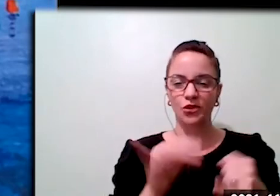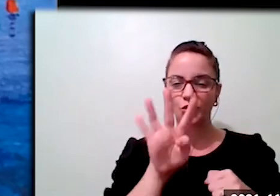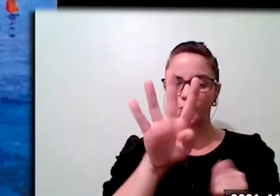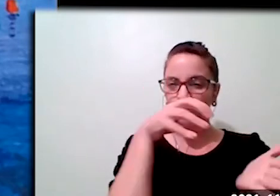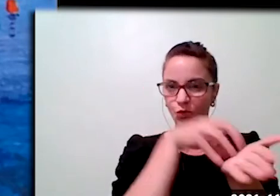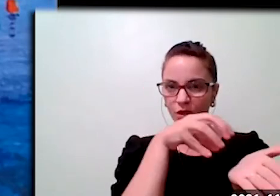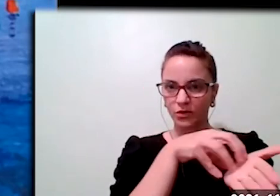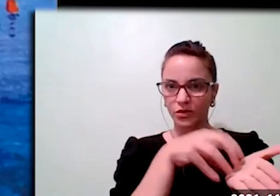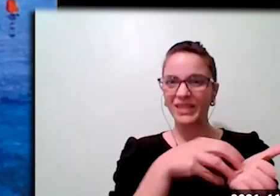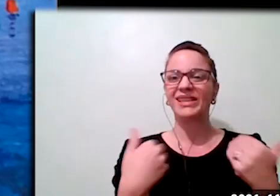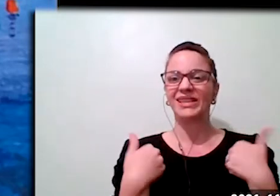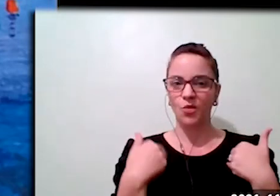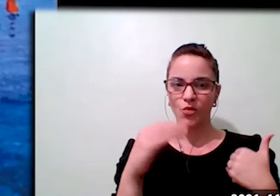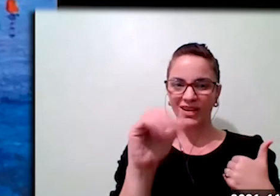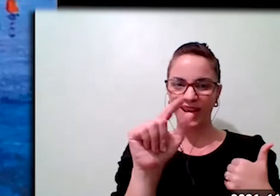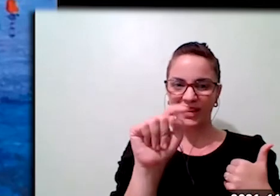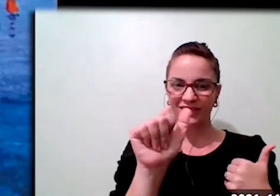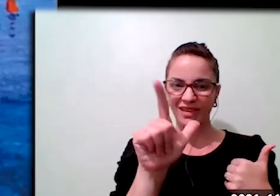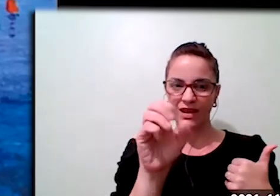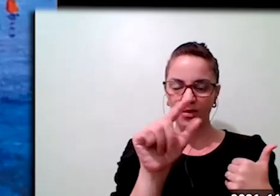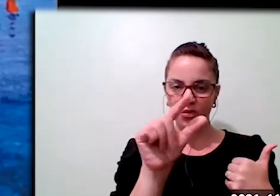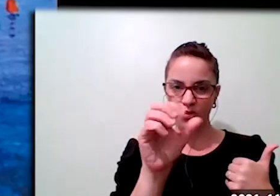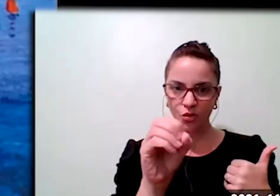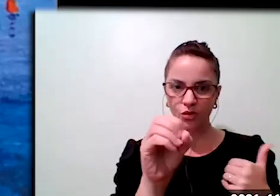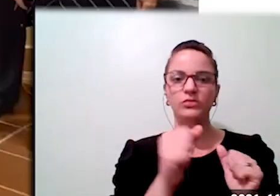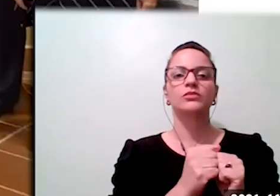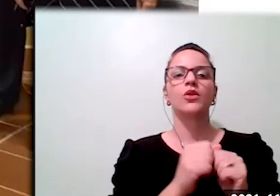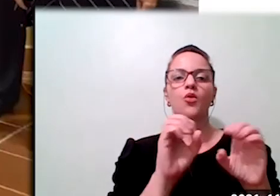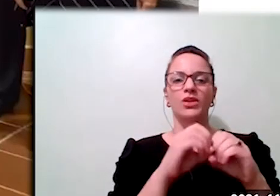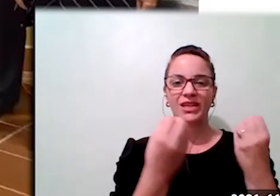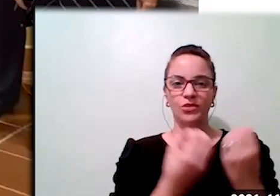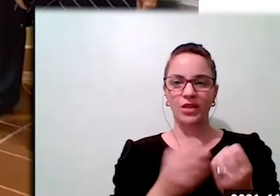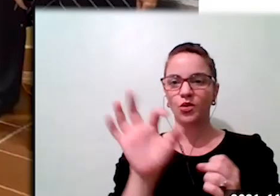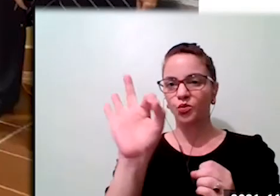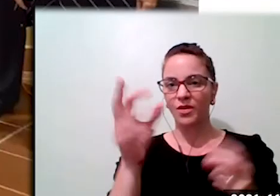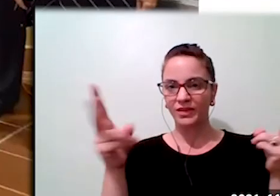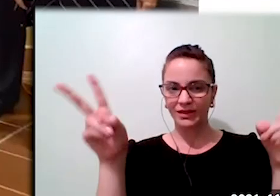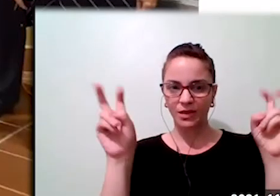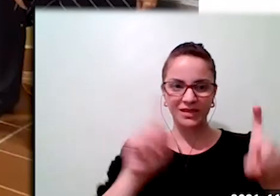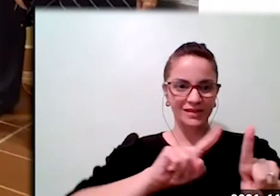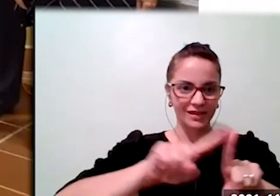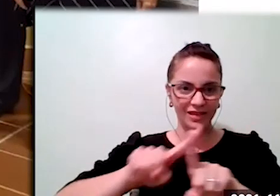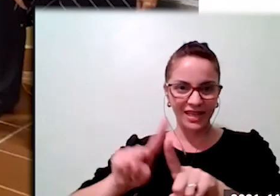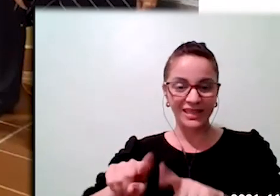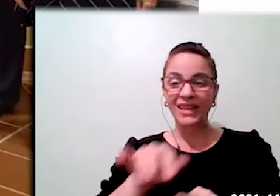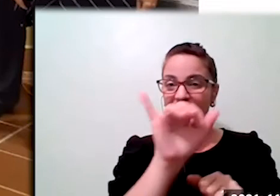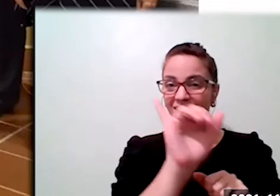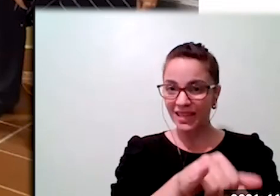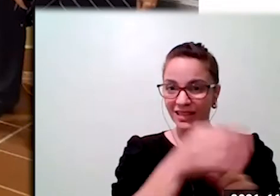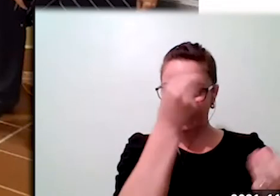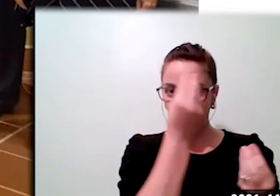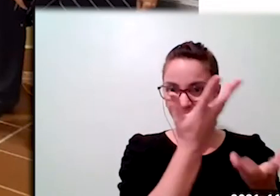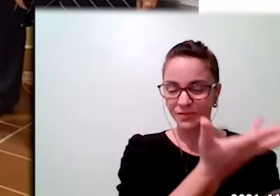representations organized in 9 themes. This publication had the collaboration of